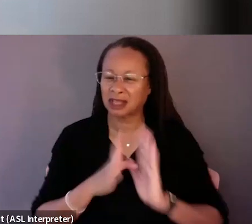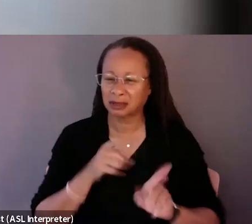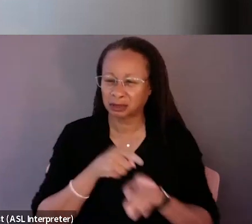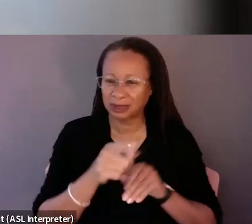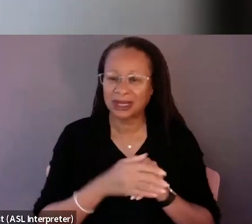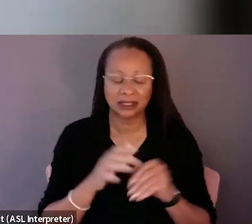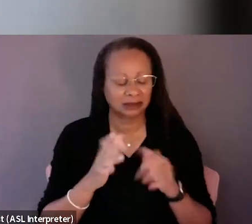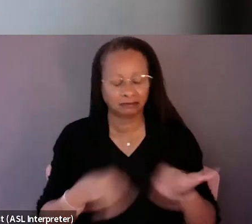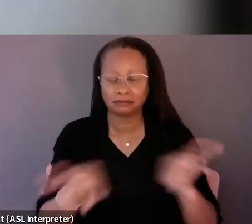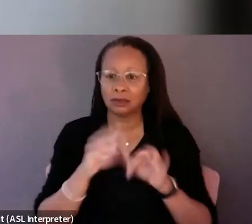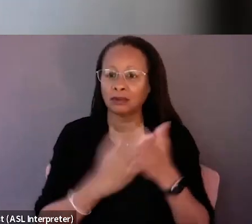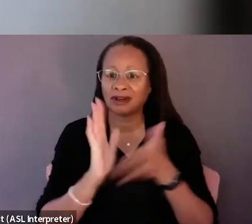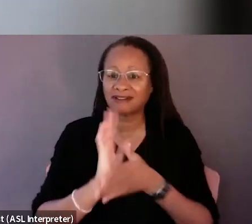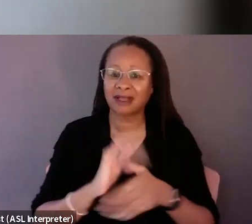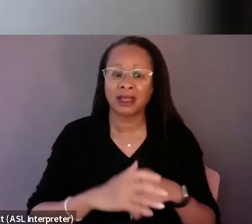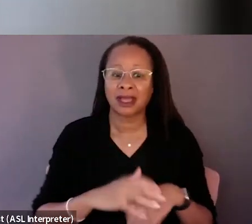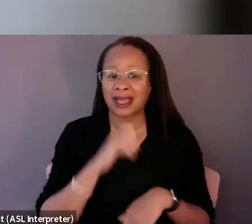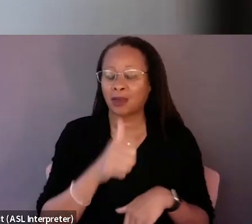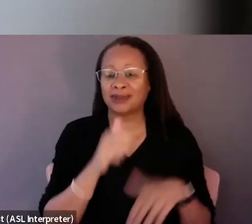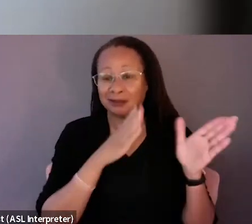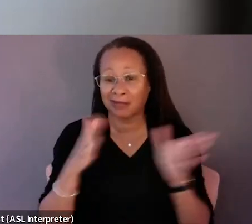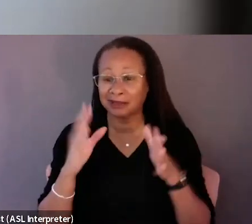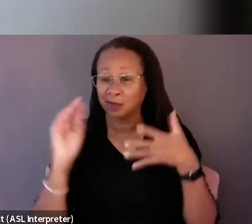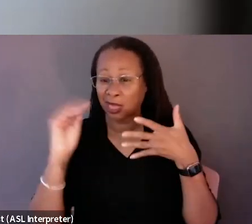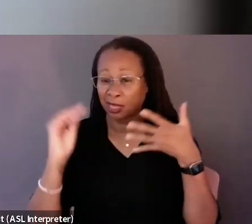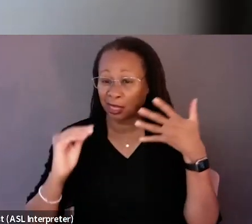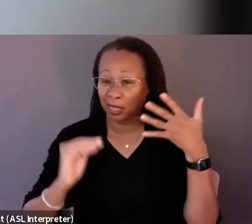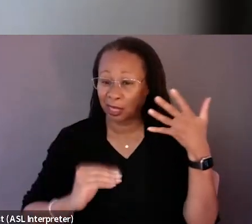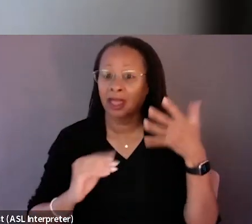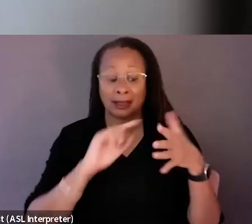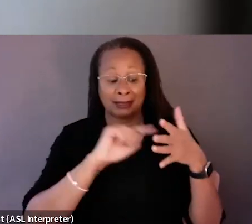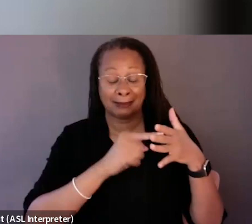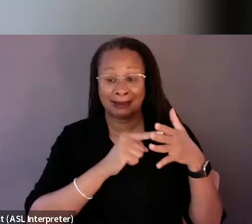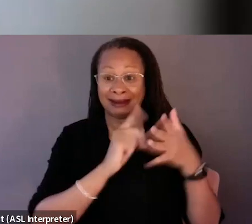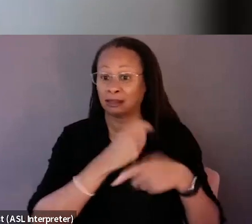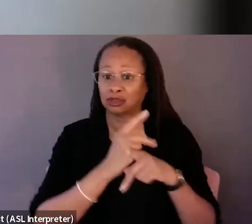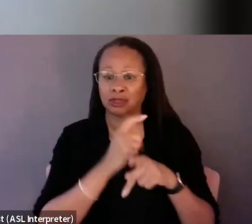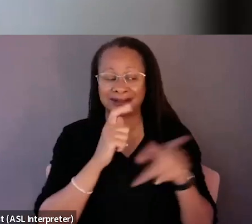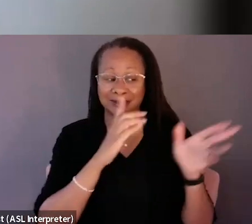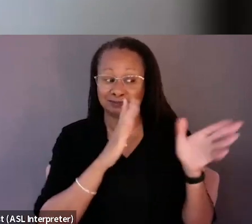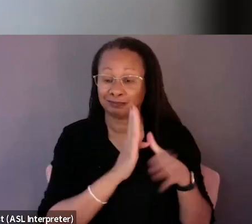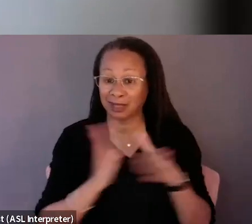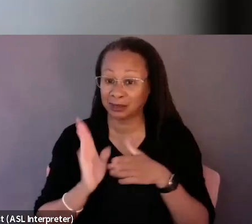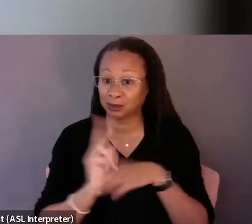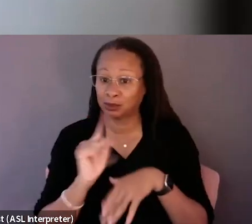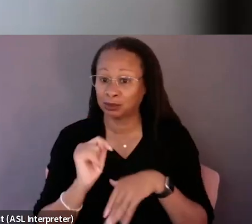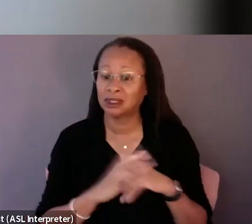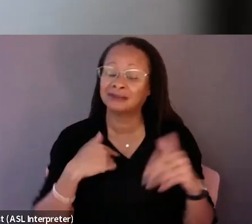of this film, but I wasn't planning to put it in the beginning of the productions. And I